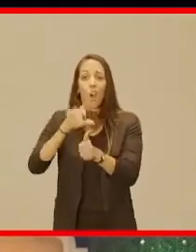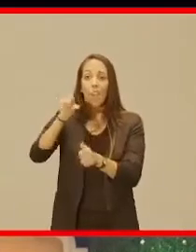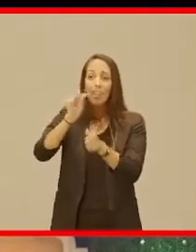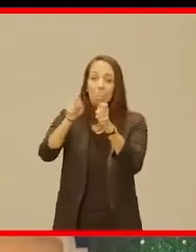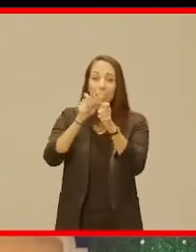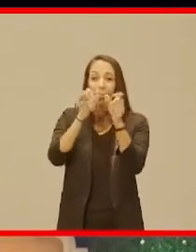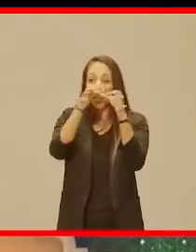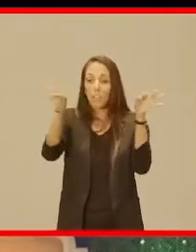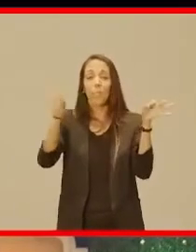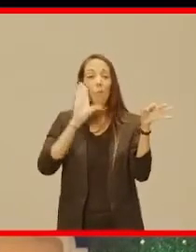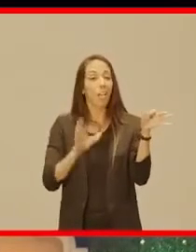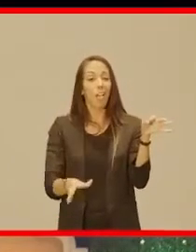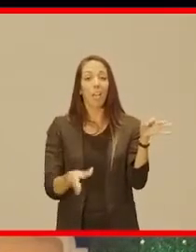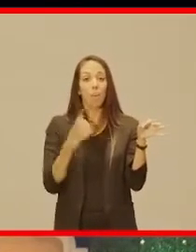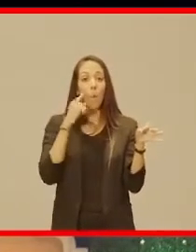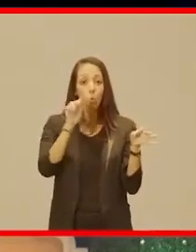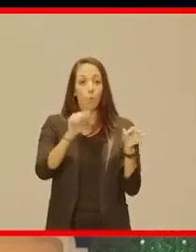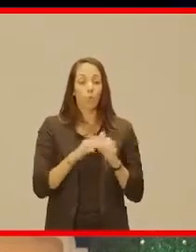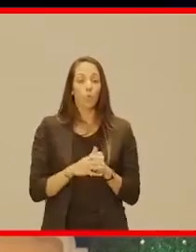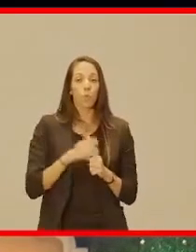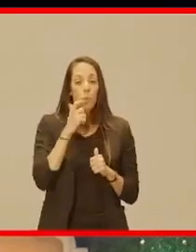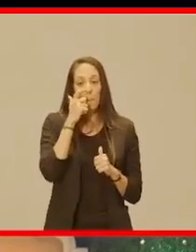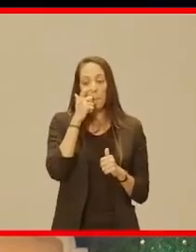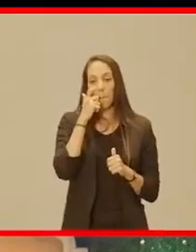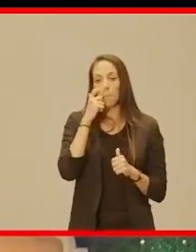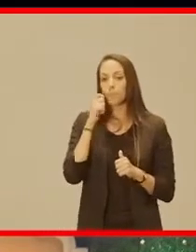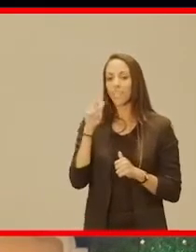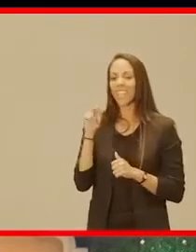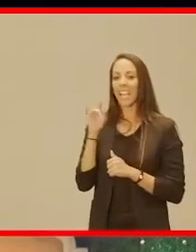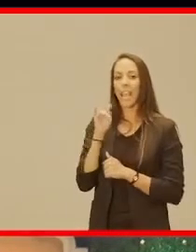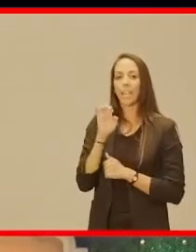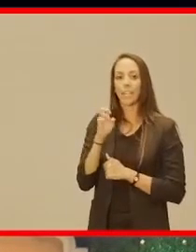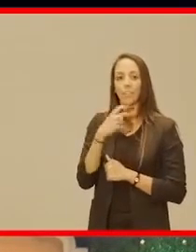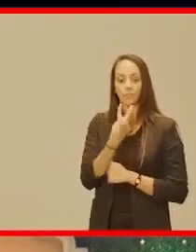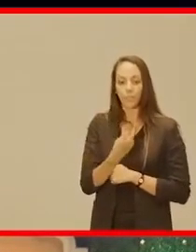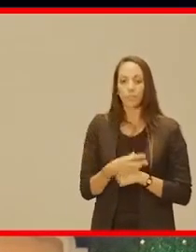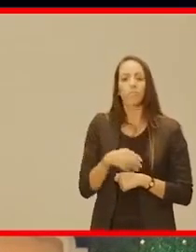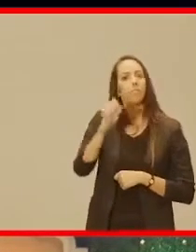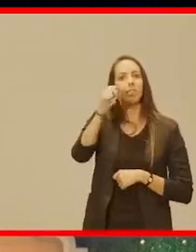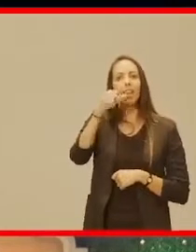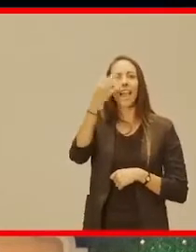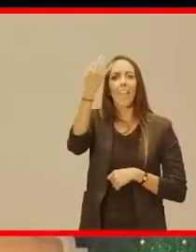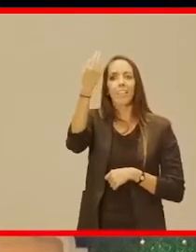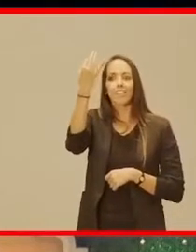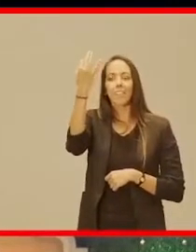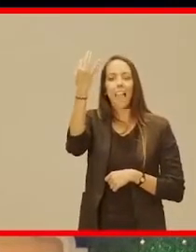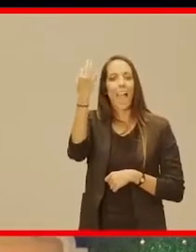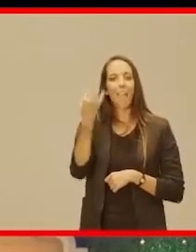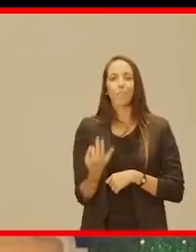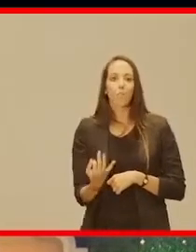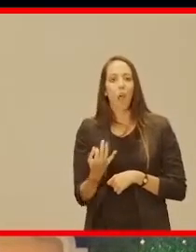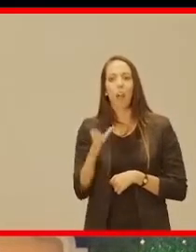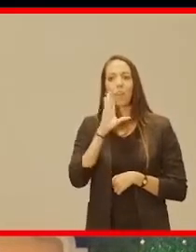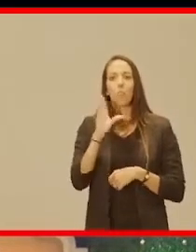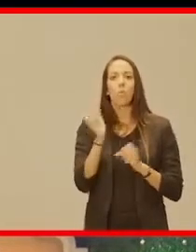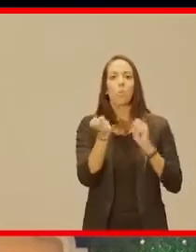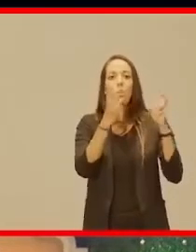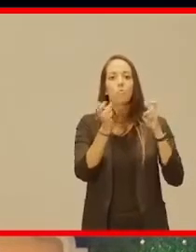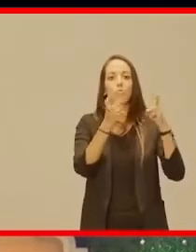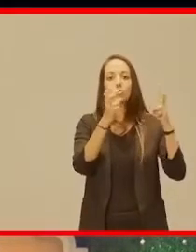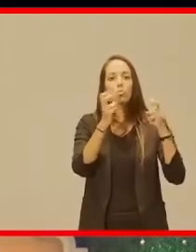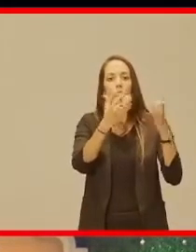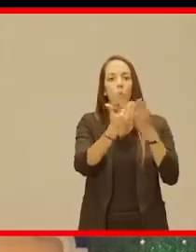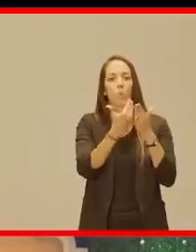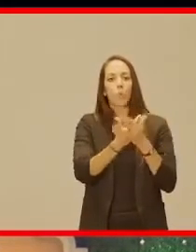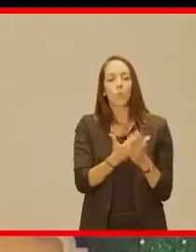That's 4 right. p.m. and it's 4 a p.m. call. And so basically every Friday throughout the legislative session, it's an hour. You can jump on, you can jump off, and